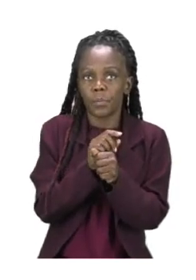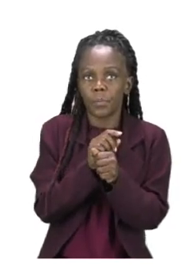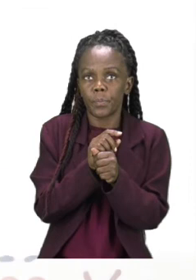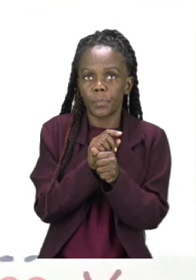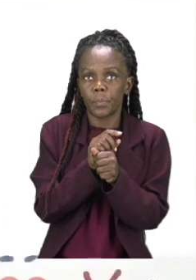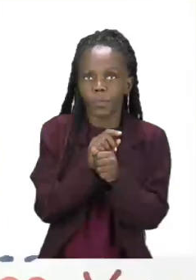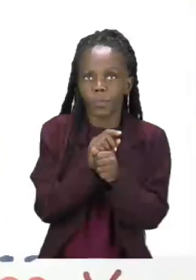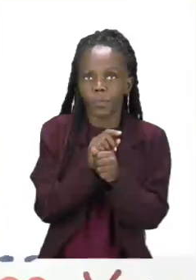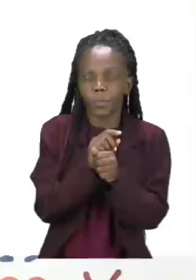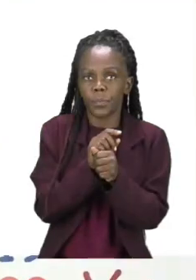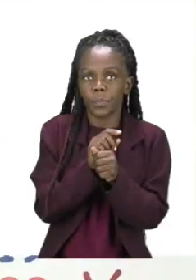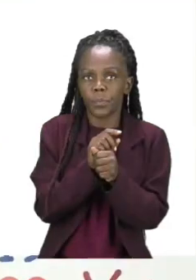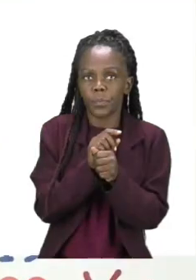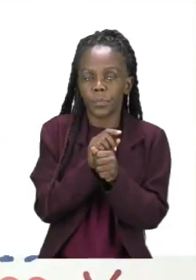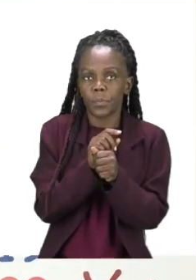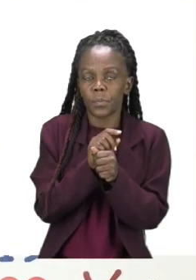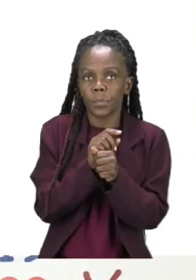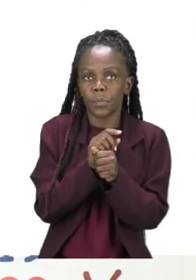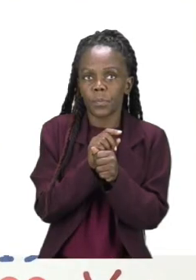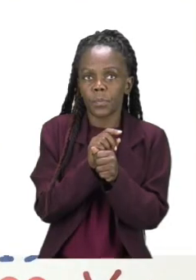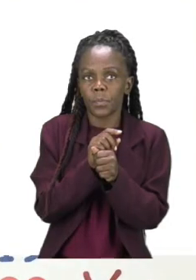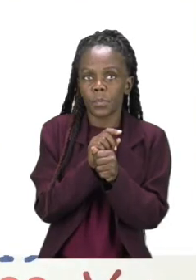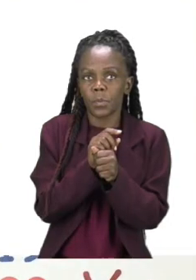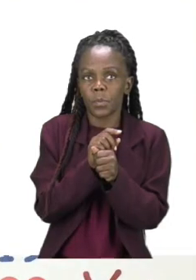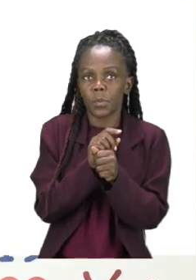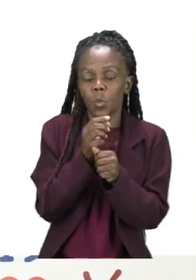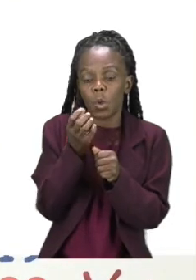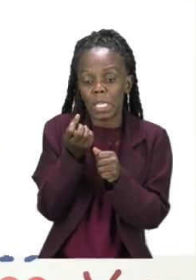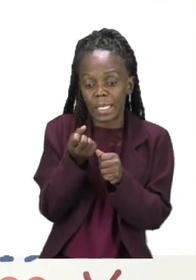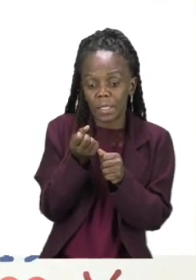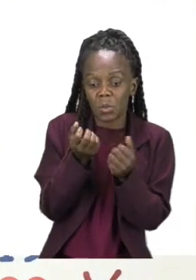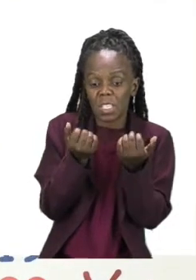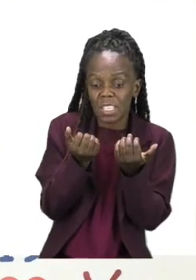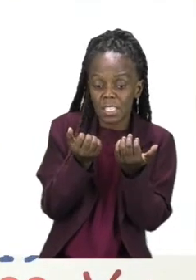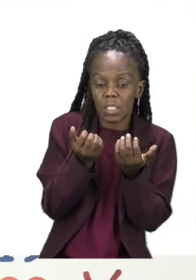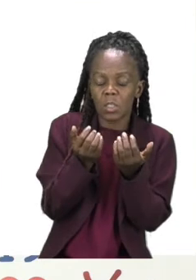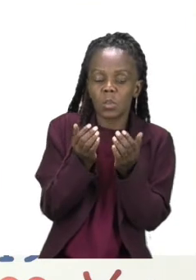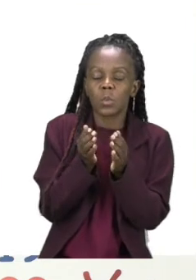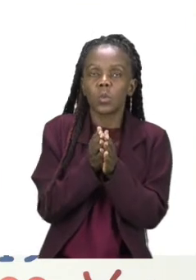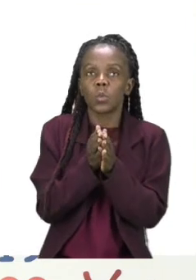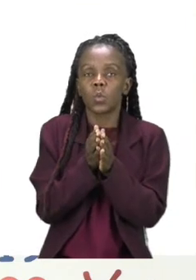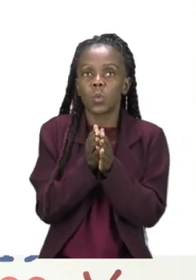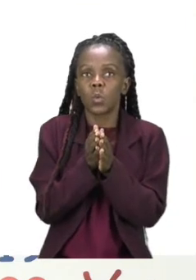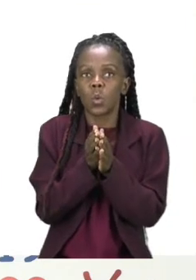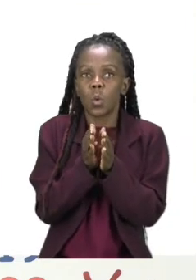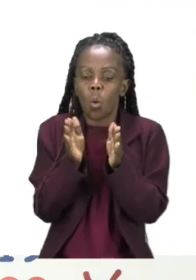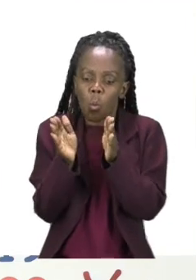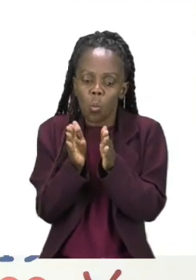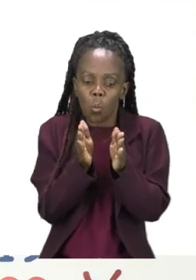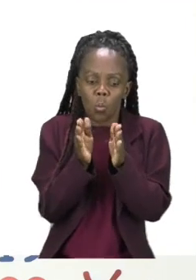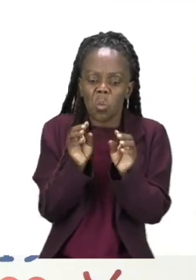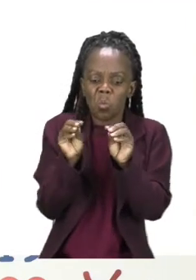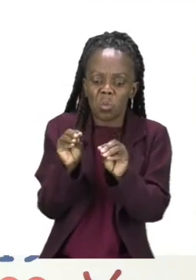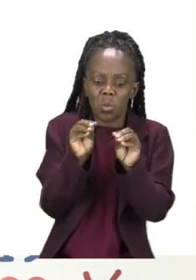The first one is saying that we need to organize our numbers from small to